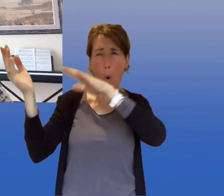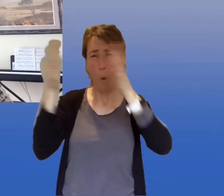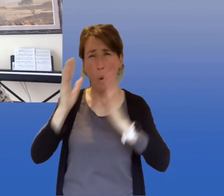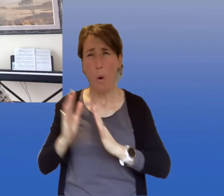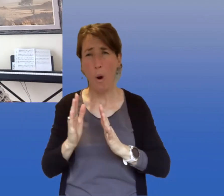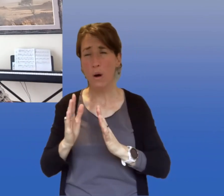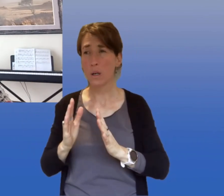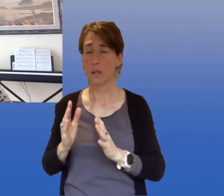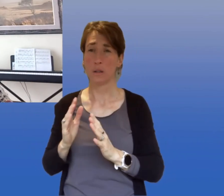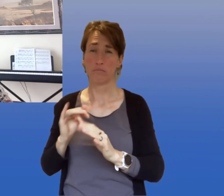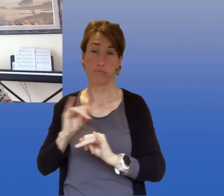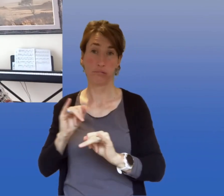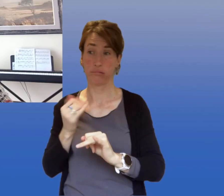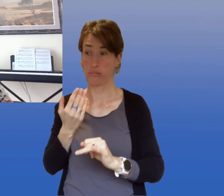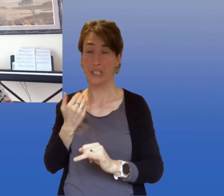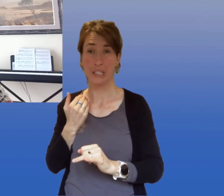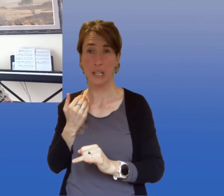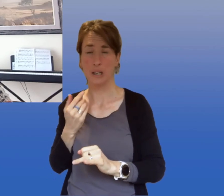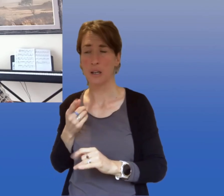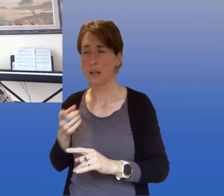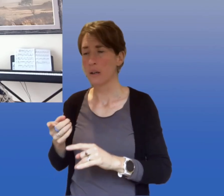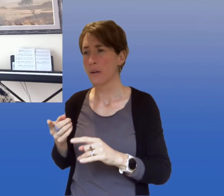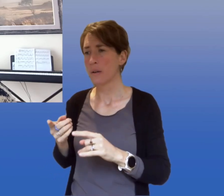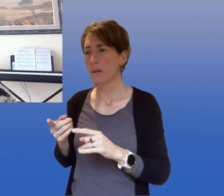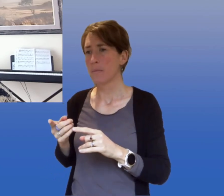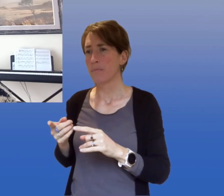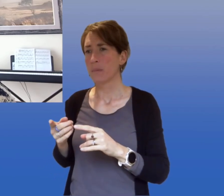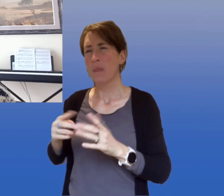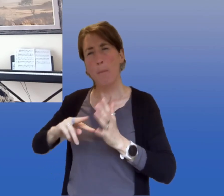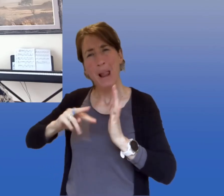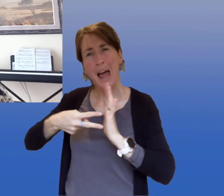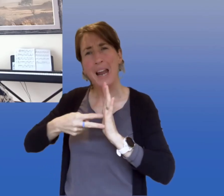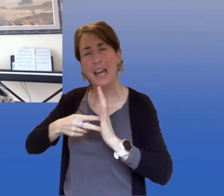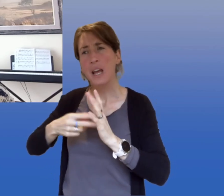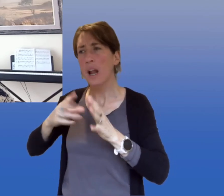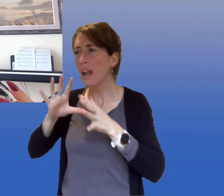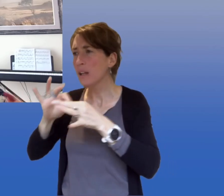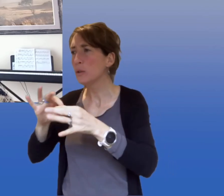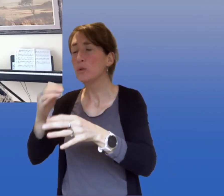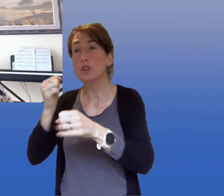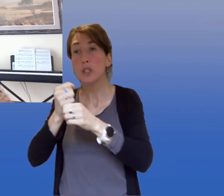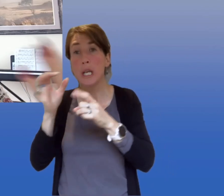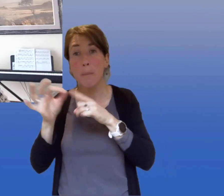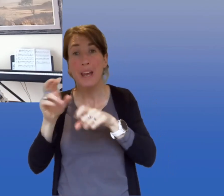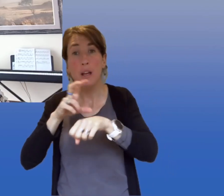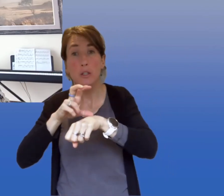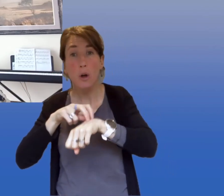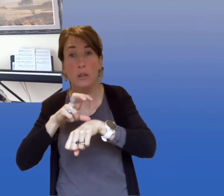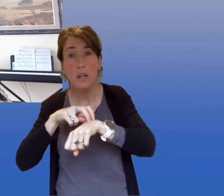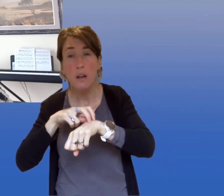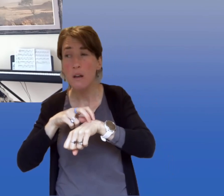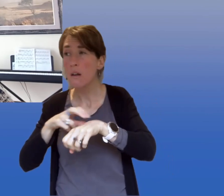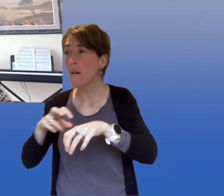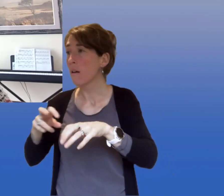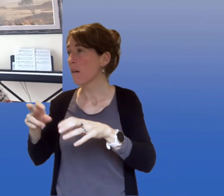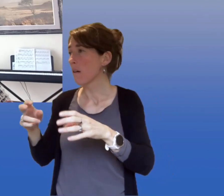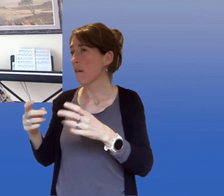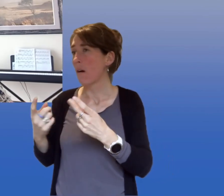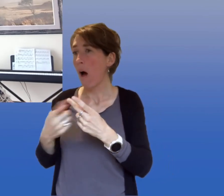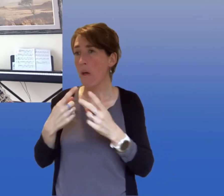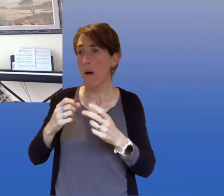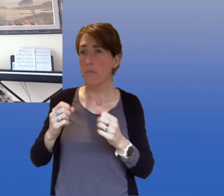will appreciate that. And that planning, both the surge and the winter planning, spans the whole of our system. So